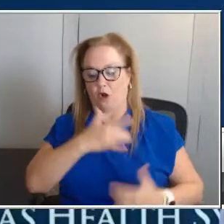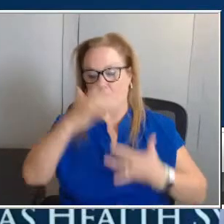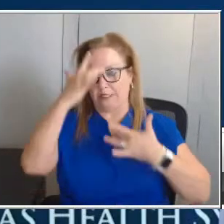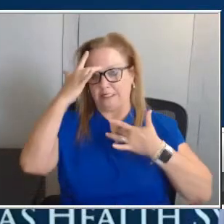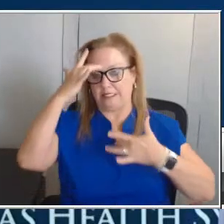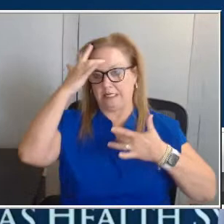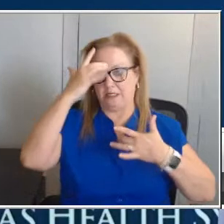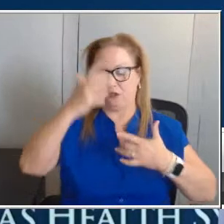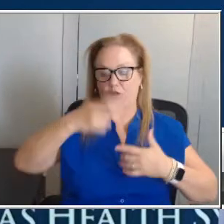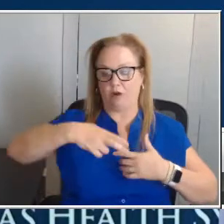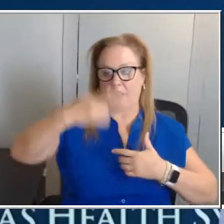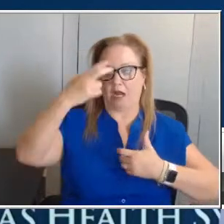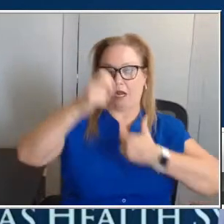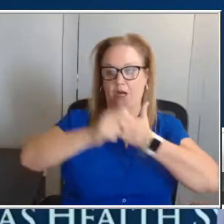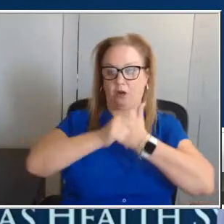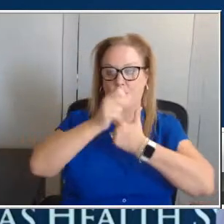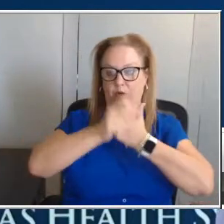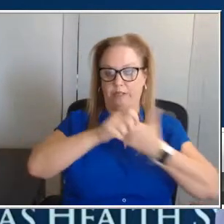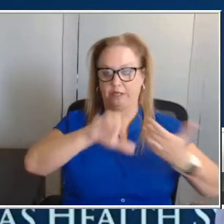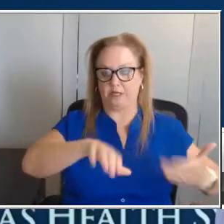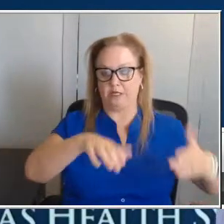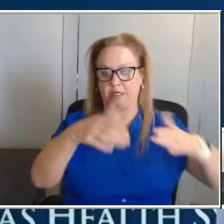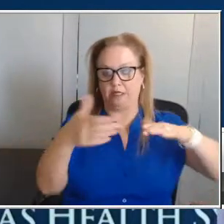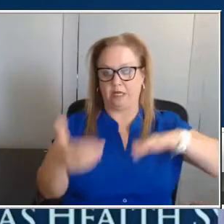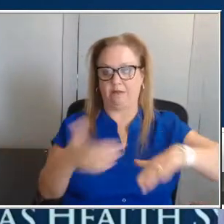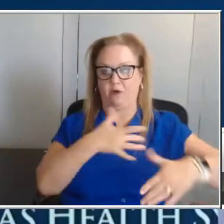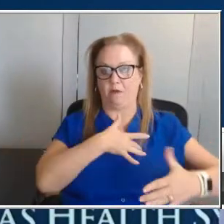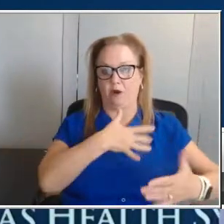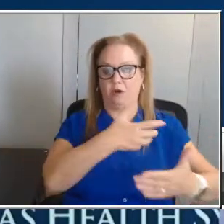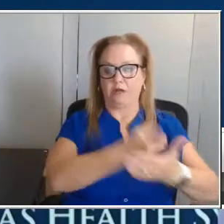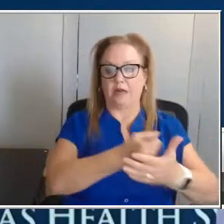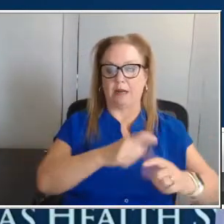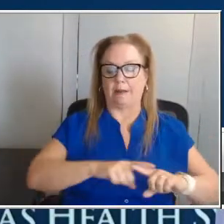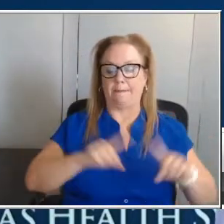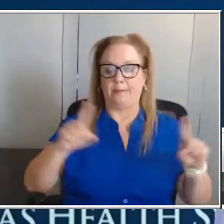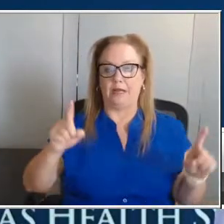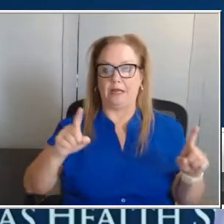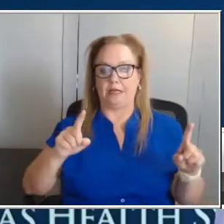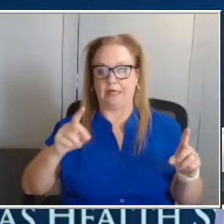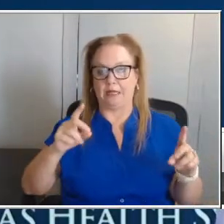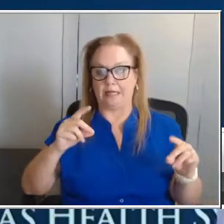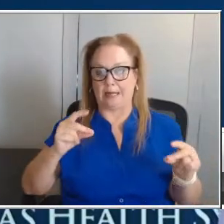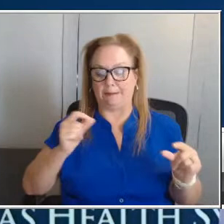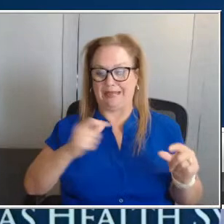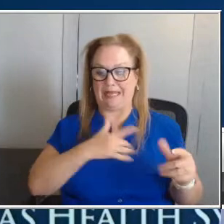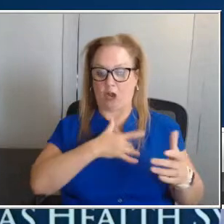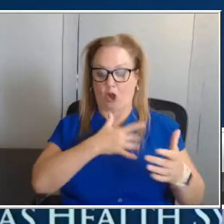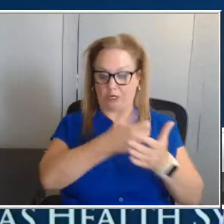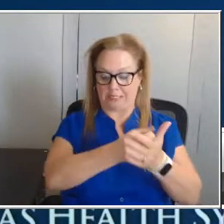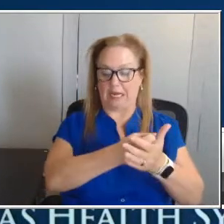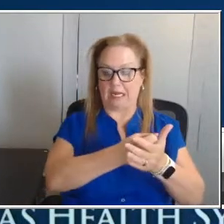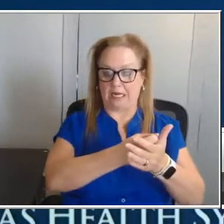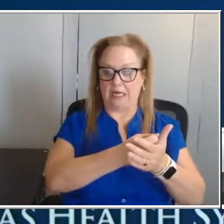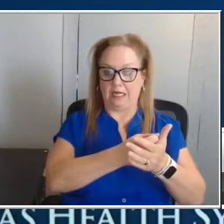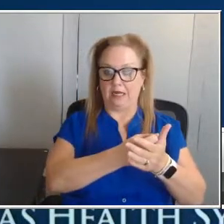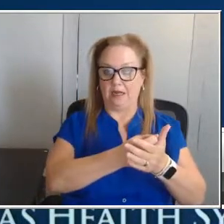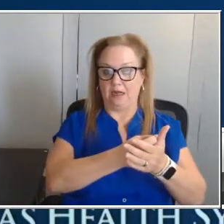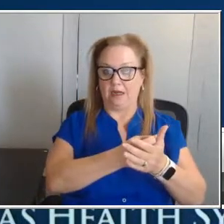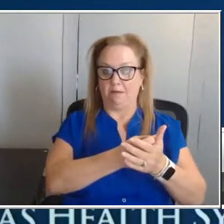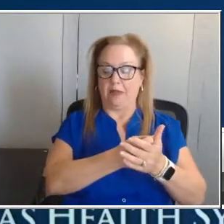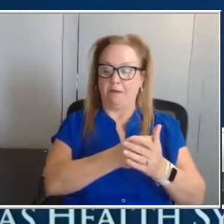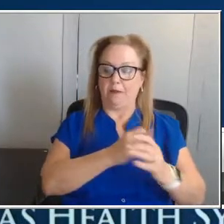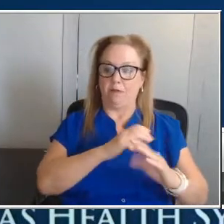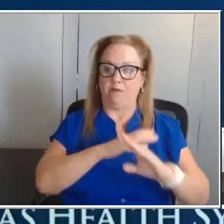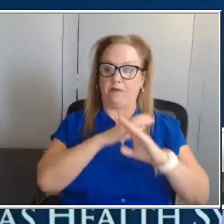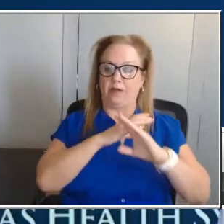at a higher risk for death from a heart attack. But that immediate heart attack may well have been precipitated by